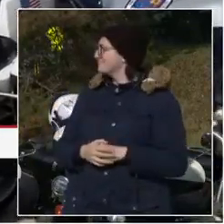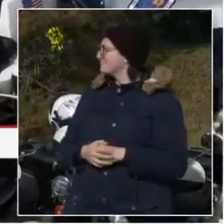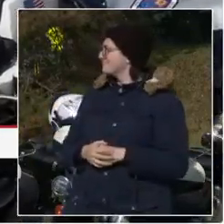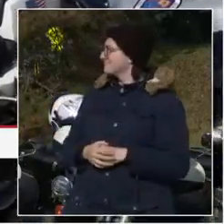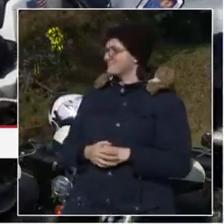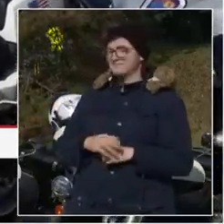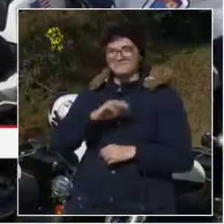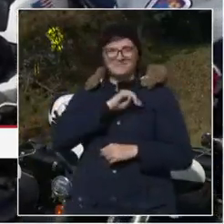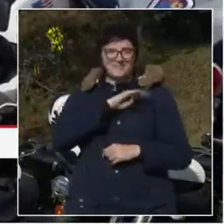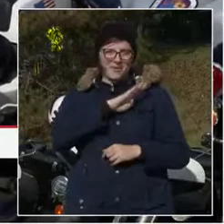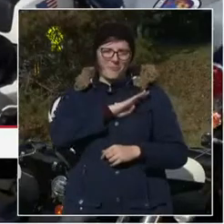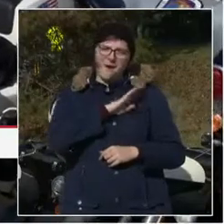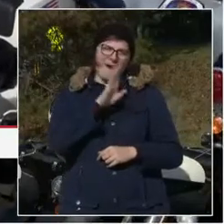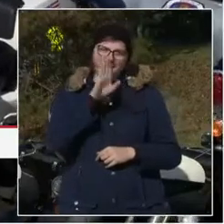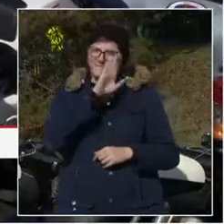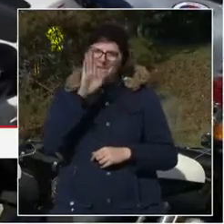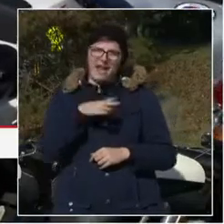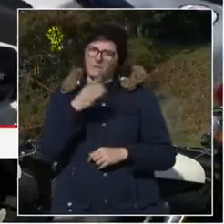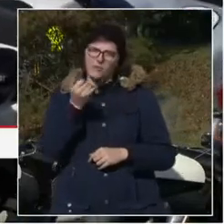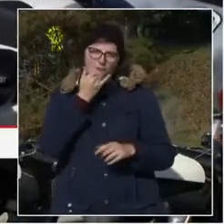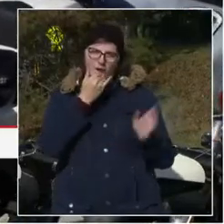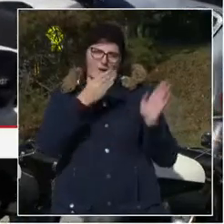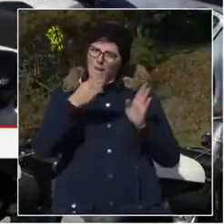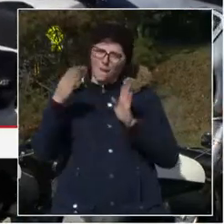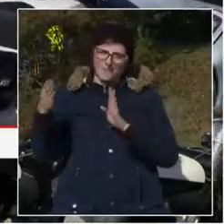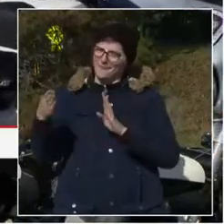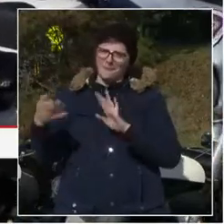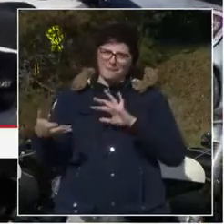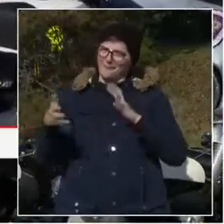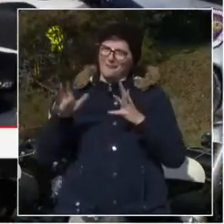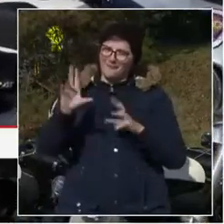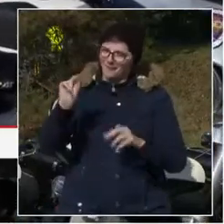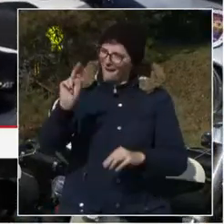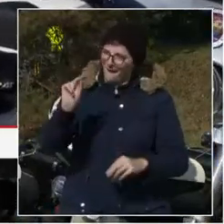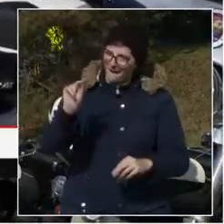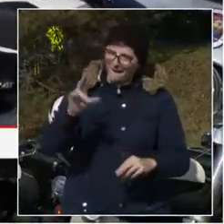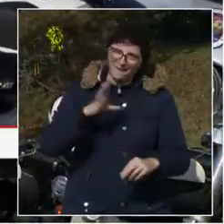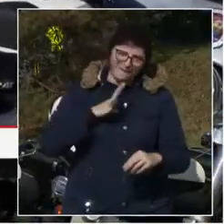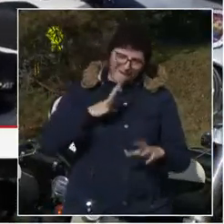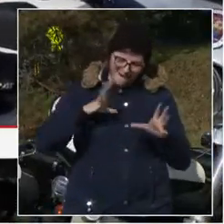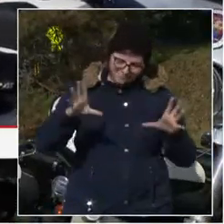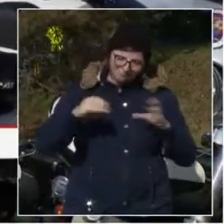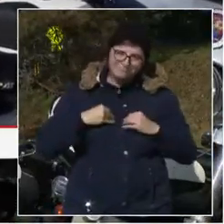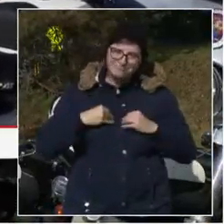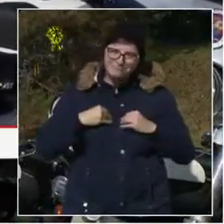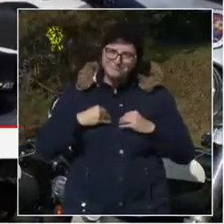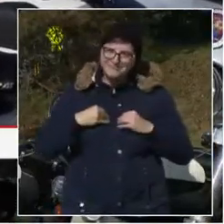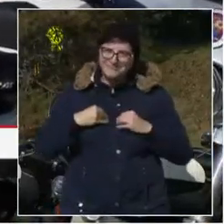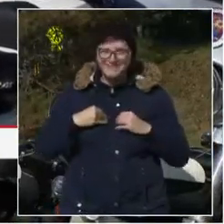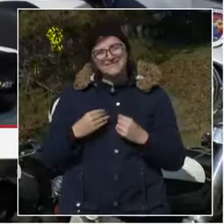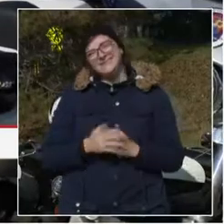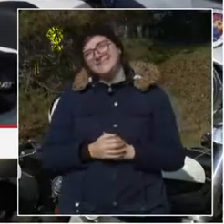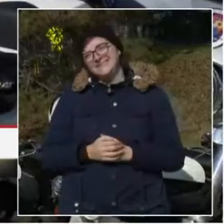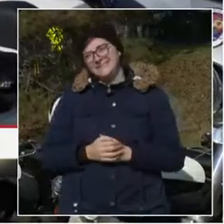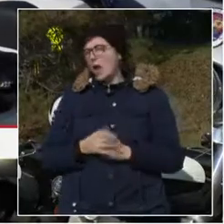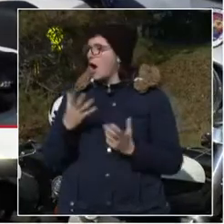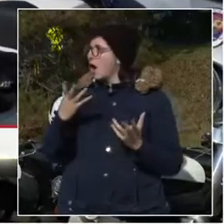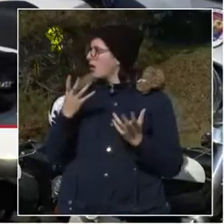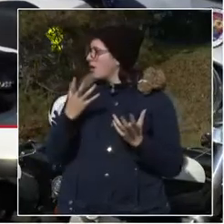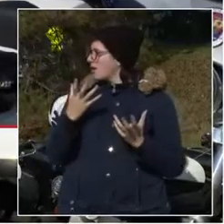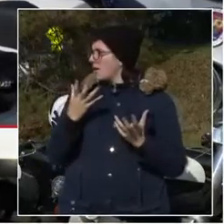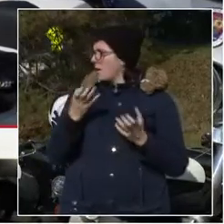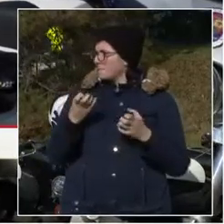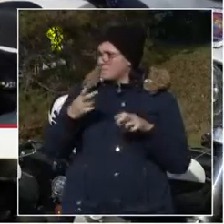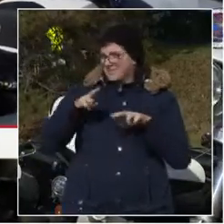The mayor can never be out of order. I'll just say that, never be out of order. I was honored to have the seat